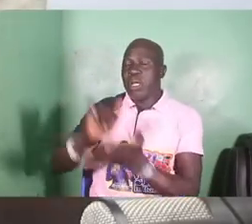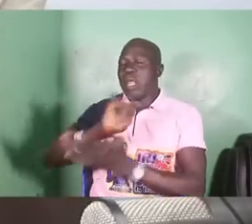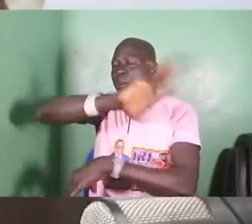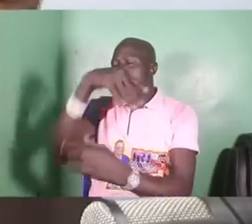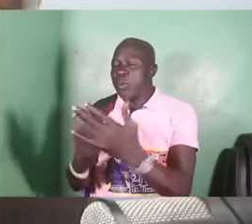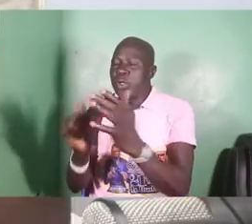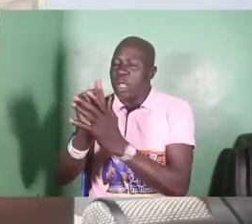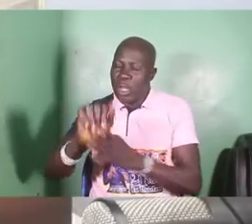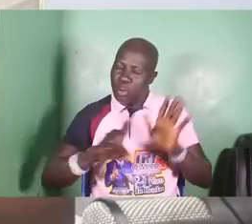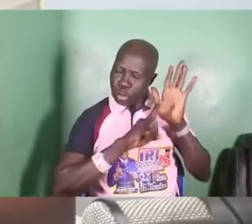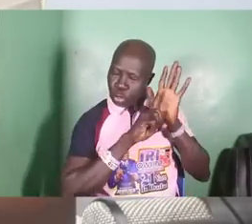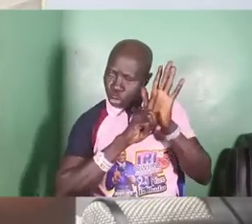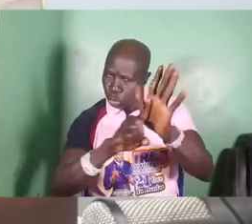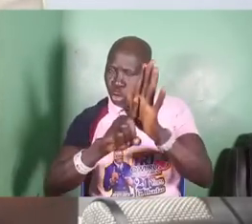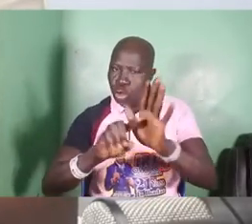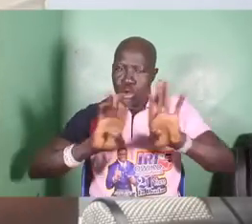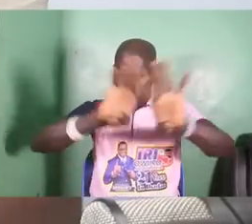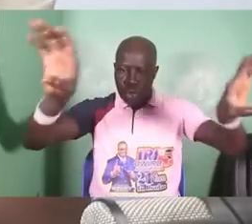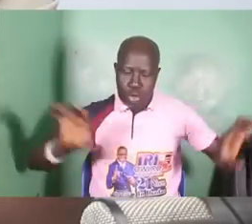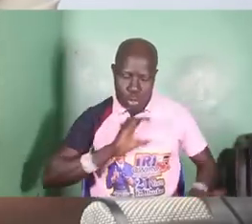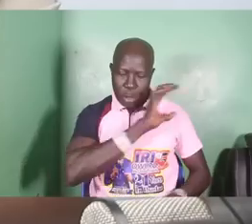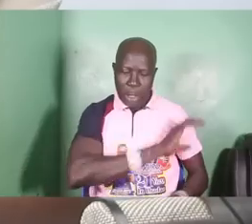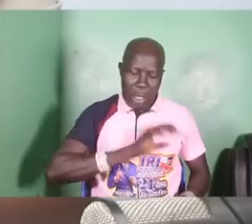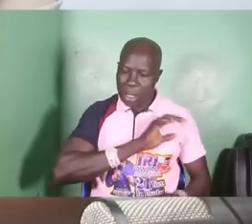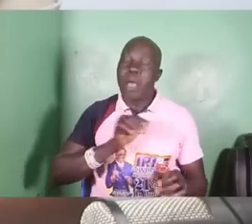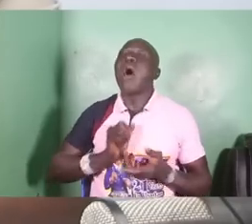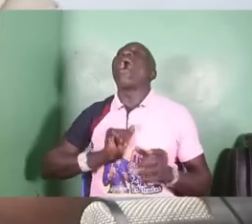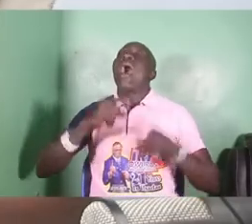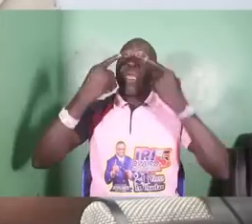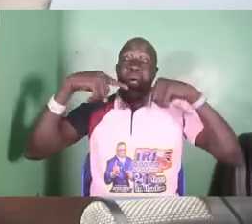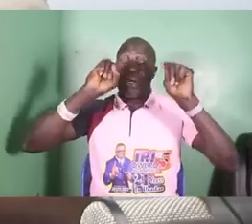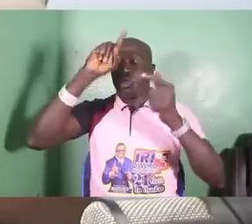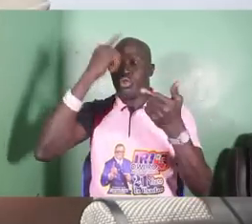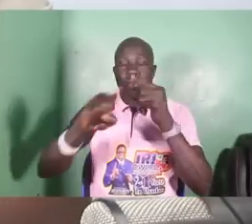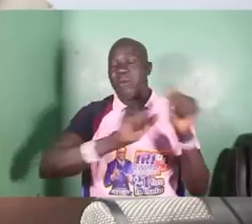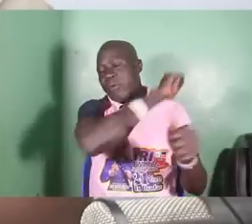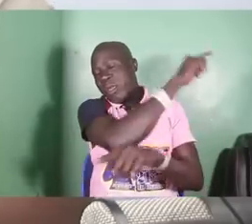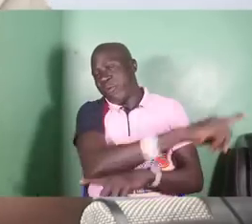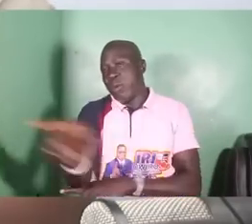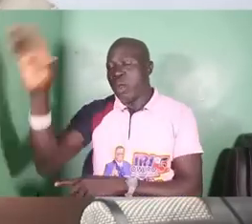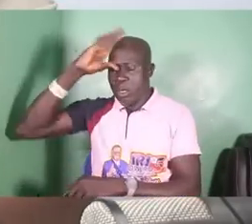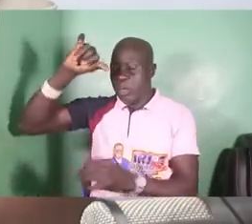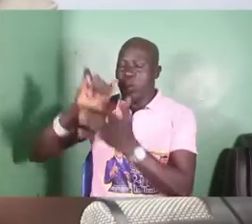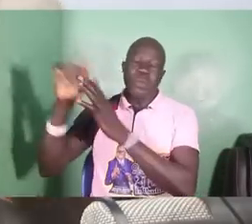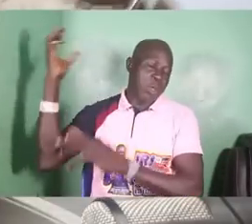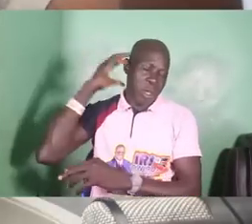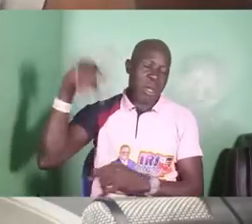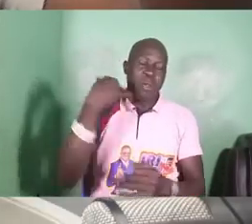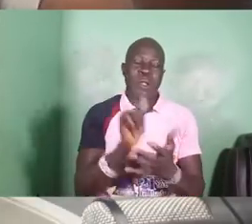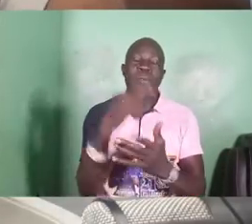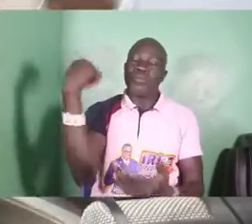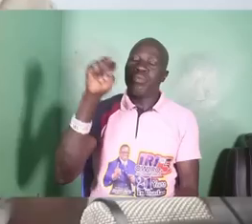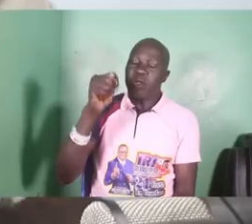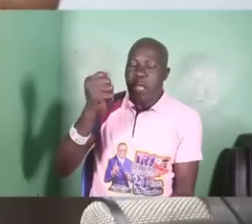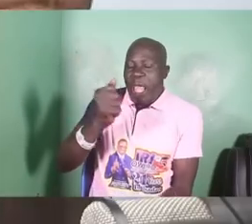have. The special part of that will bring out your world. What can you say? I announce to every man's. Guys, hearing me.